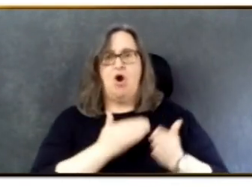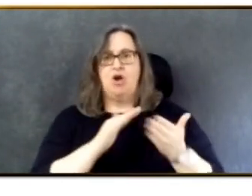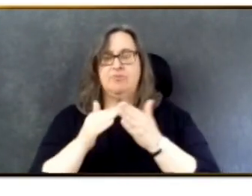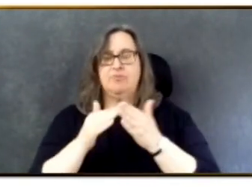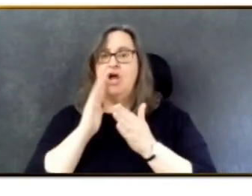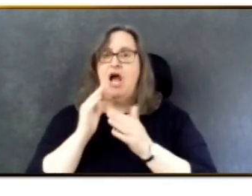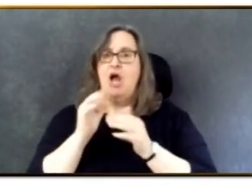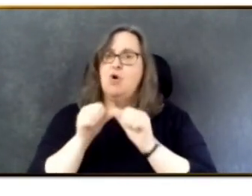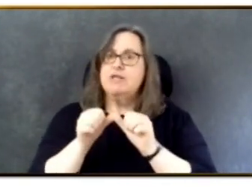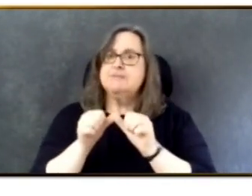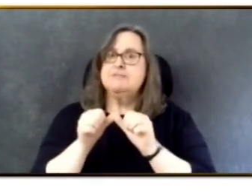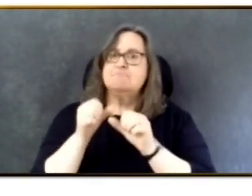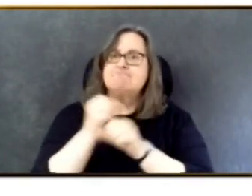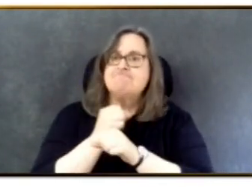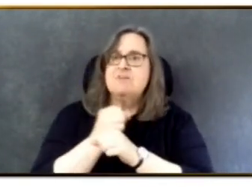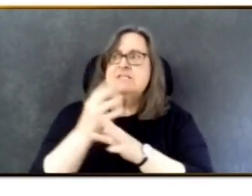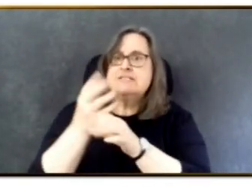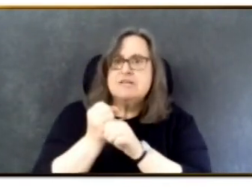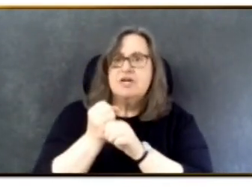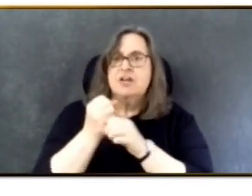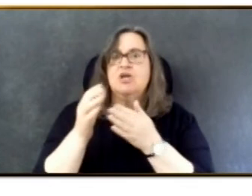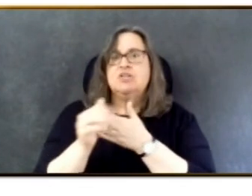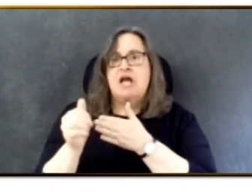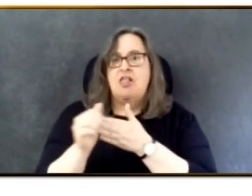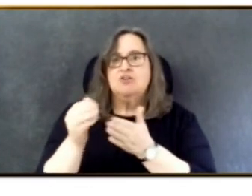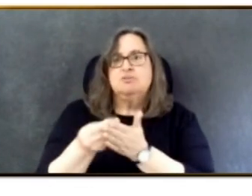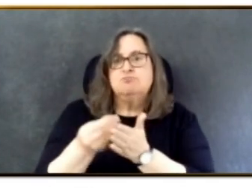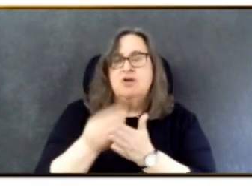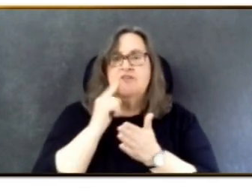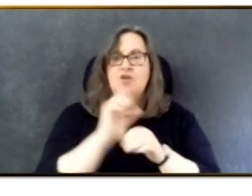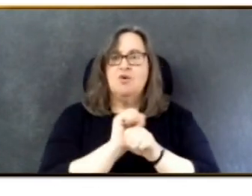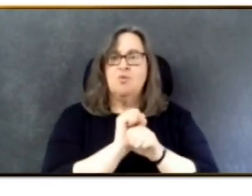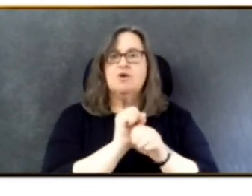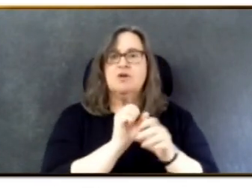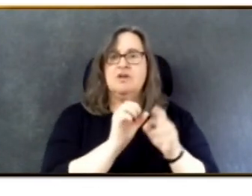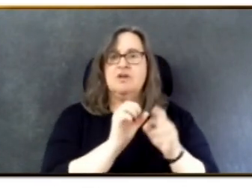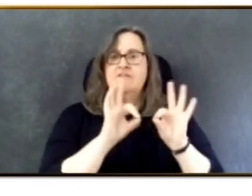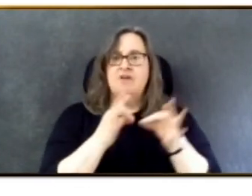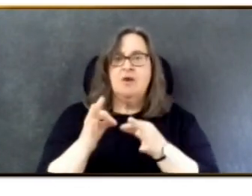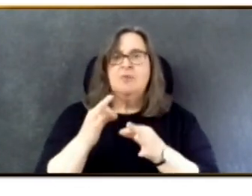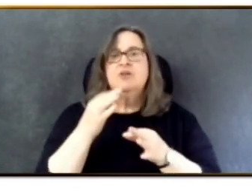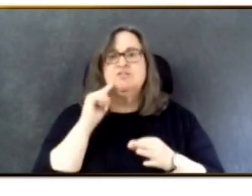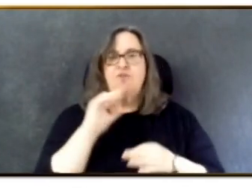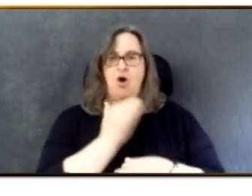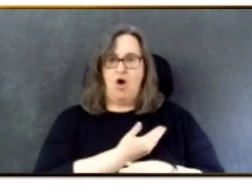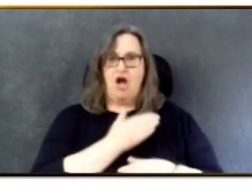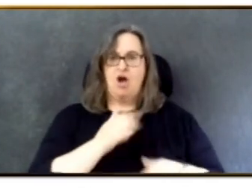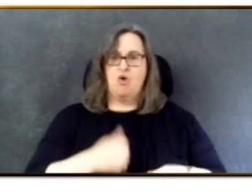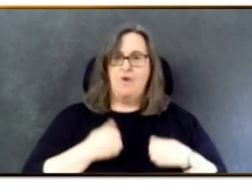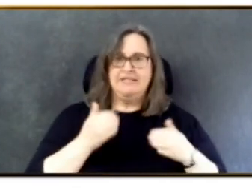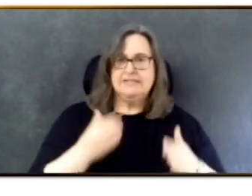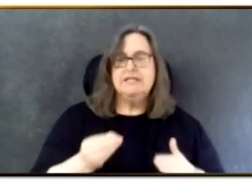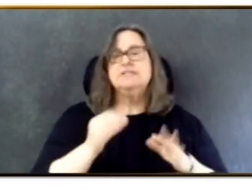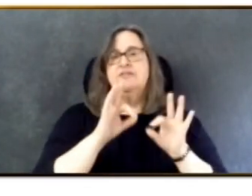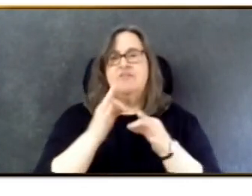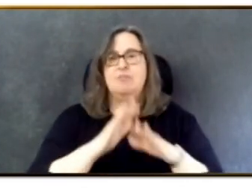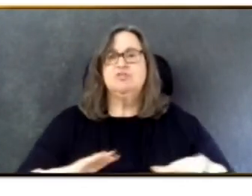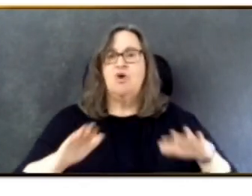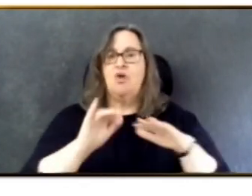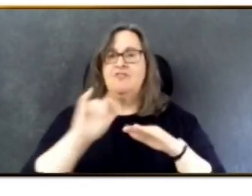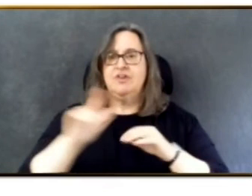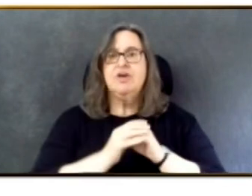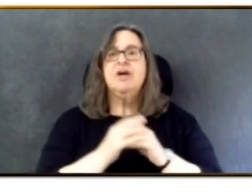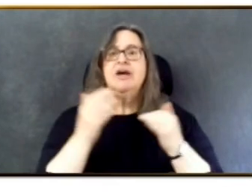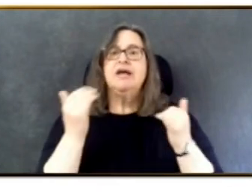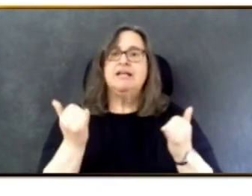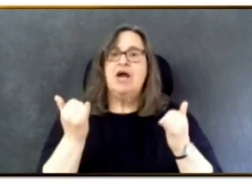dollars for our working families and for all residents of Illinois. So thank you. And with that, I'd like to turn it over to our